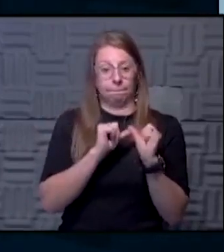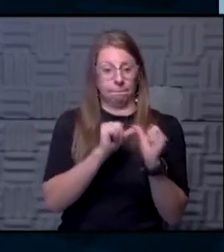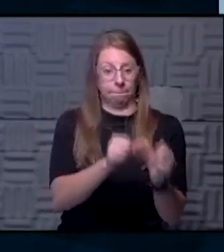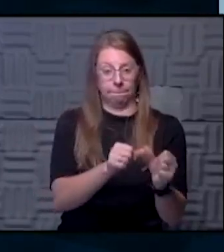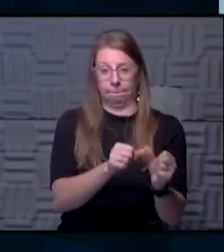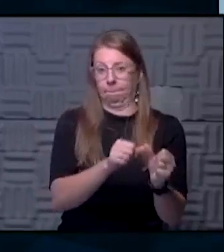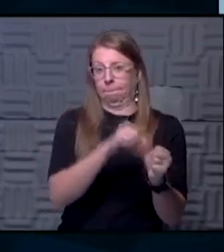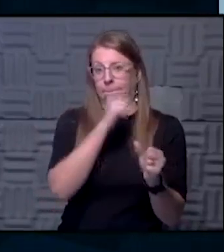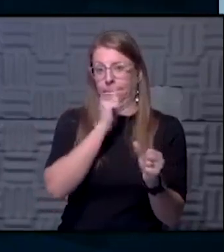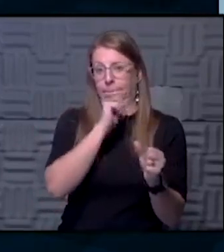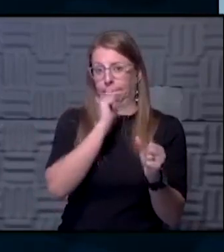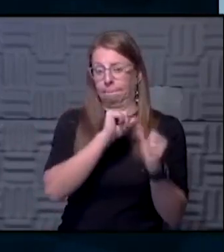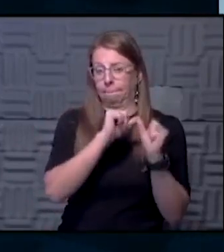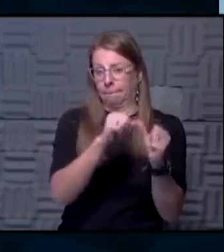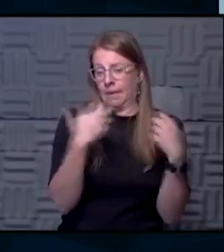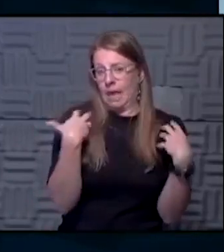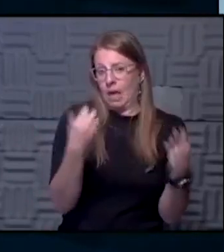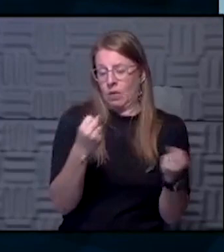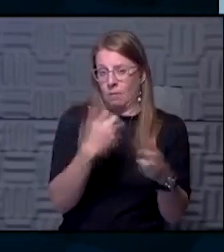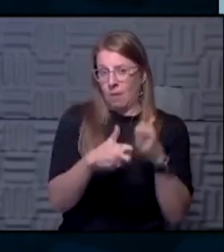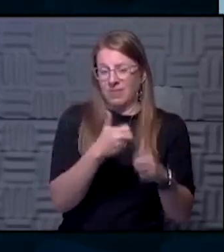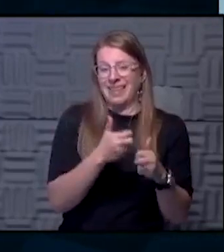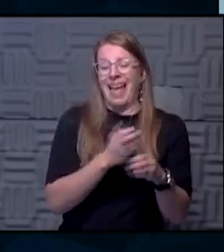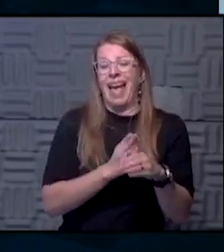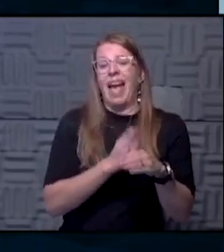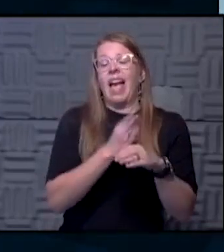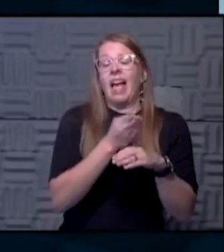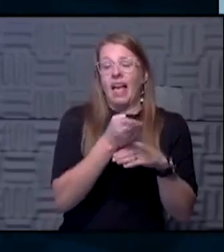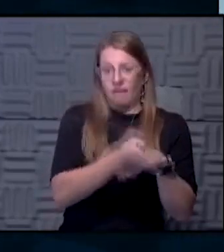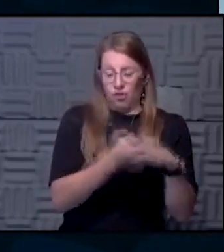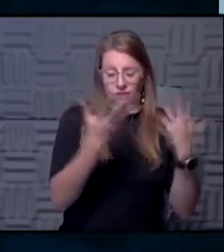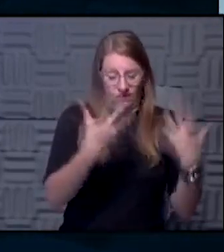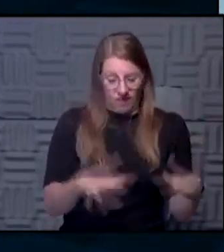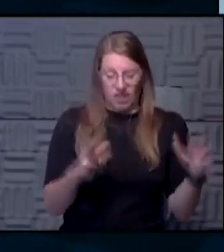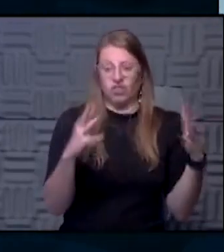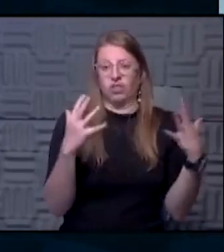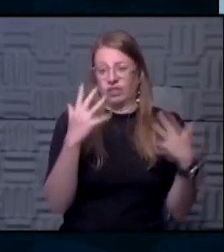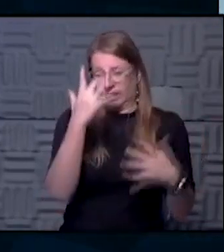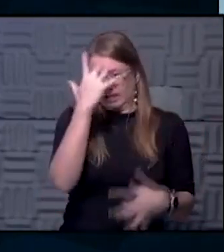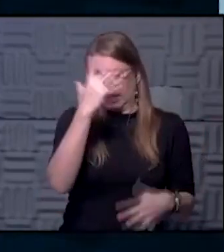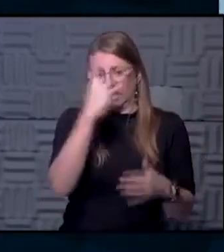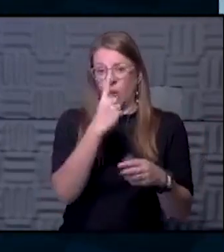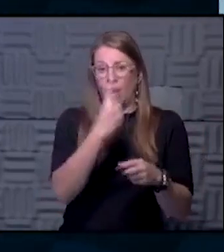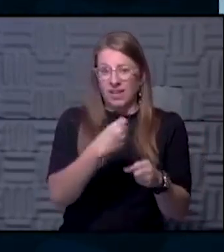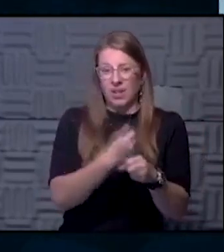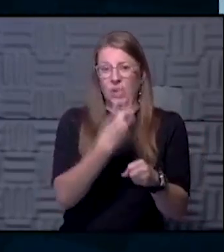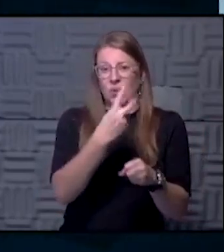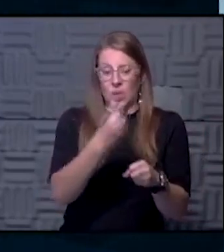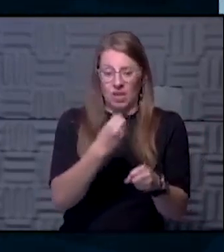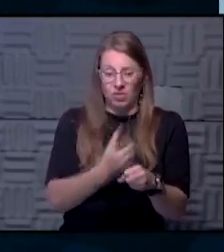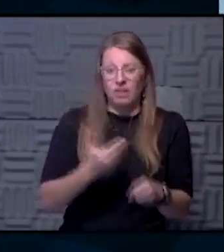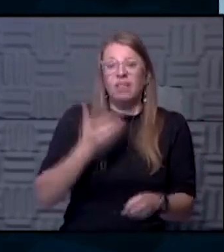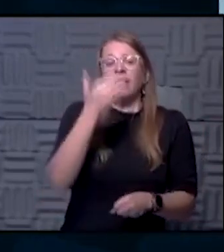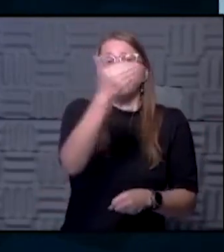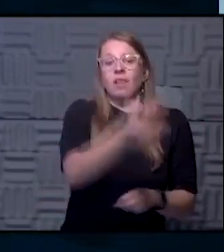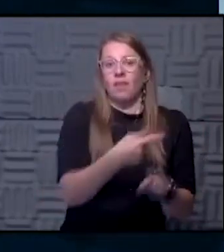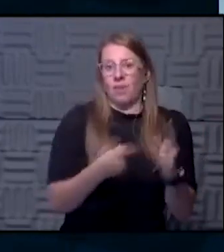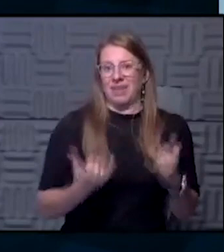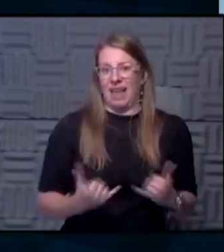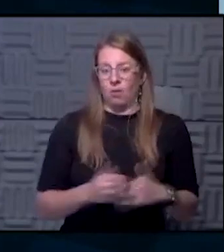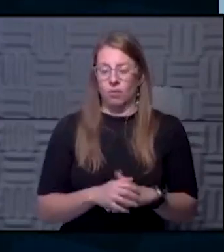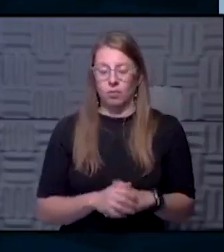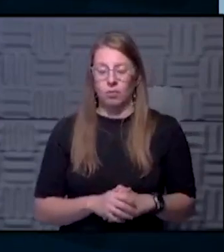health outcomes even after this, a year or two from now. And we're thinking of creating a registry to try to